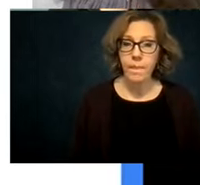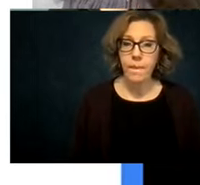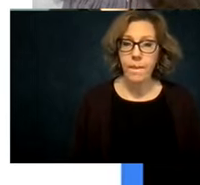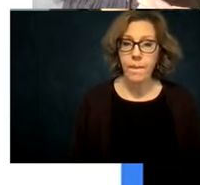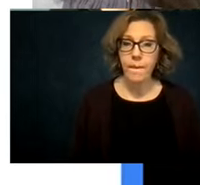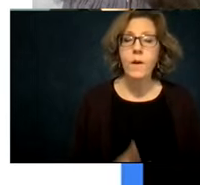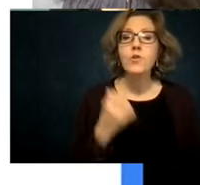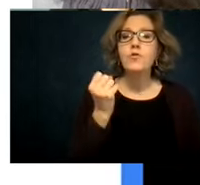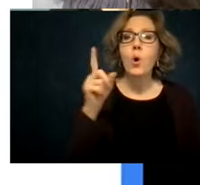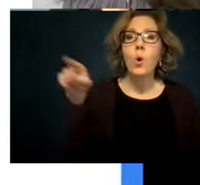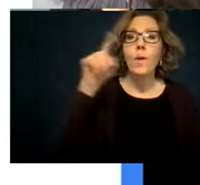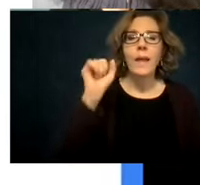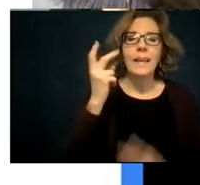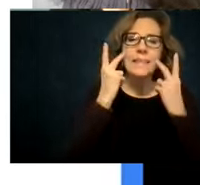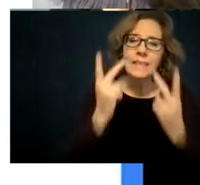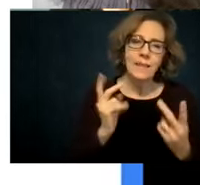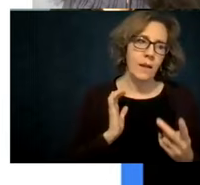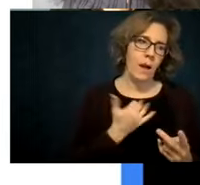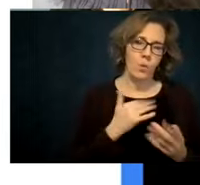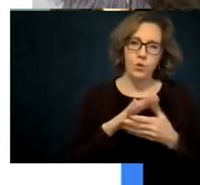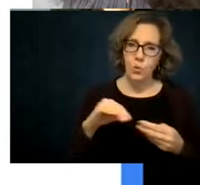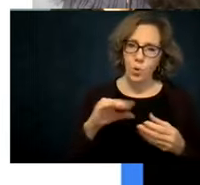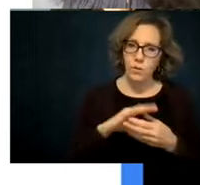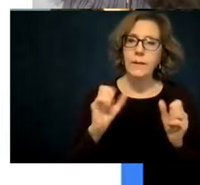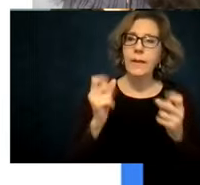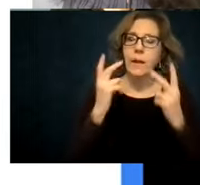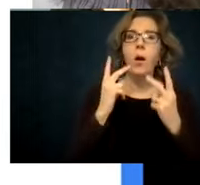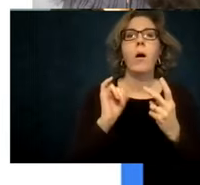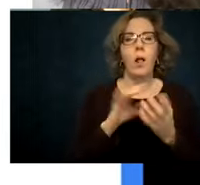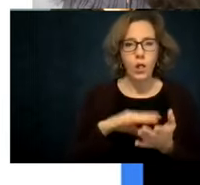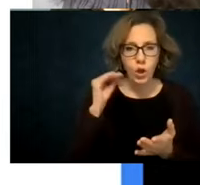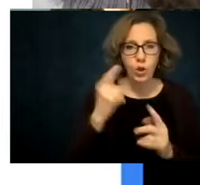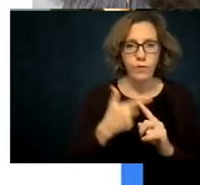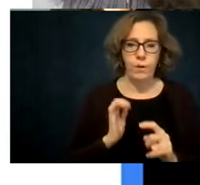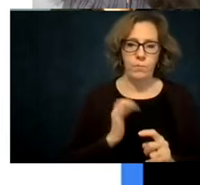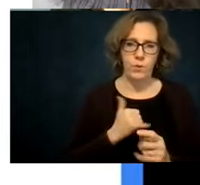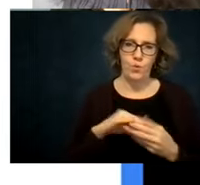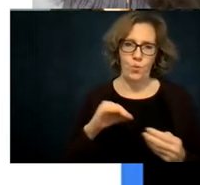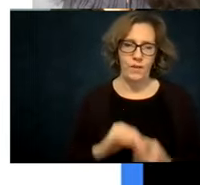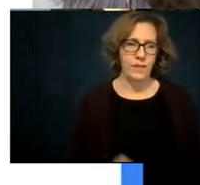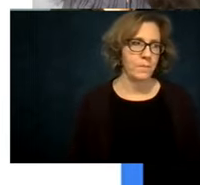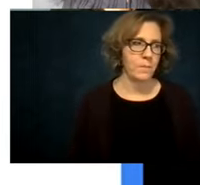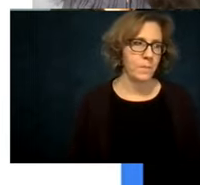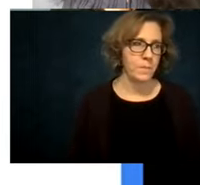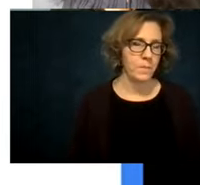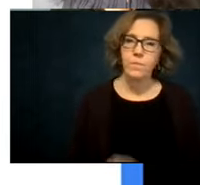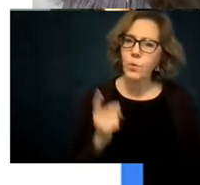see our stories and learn from our stories. What do you think?